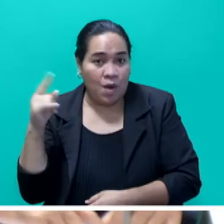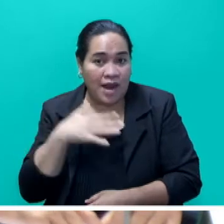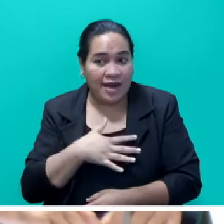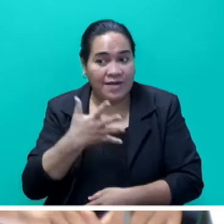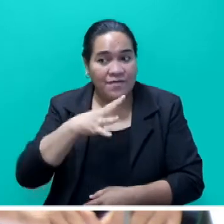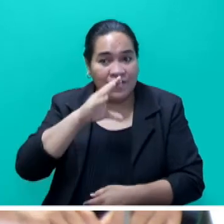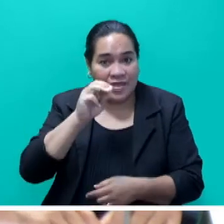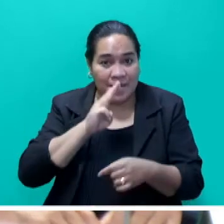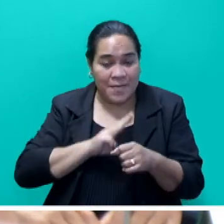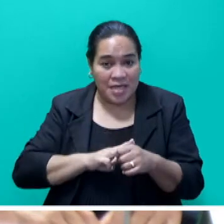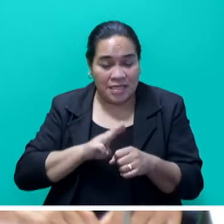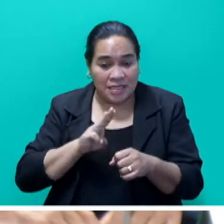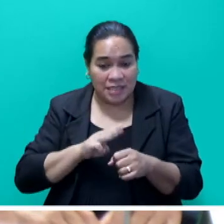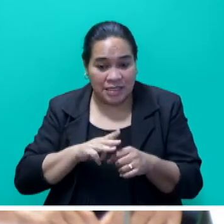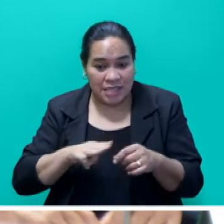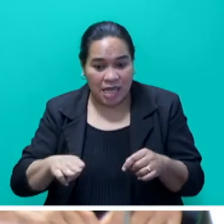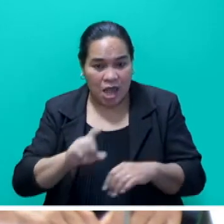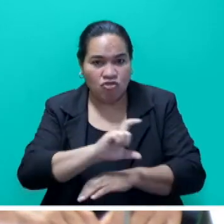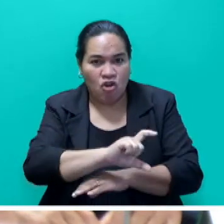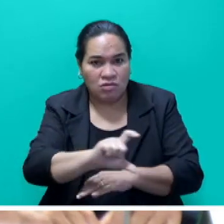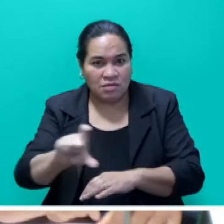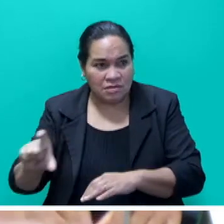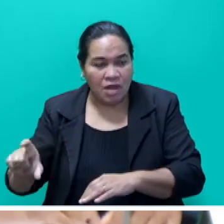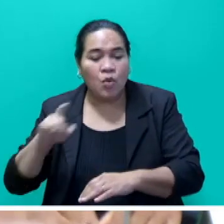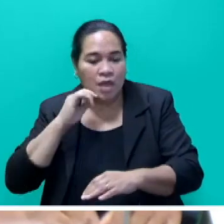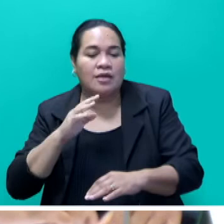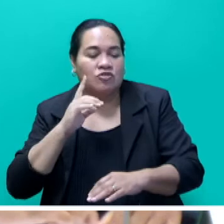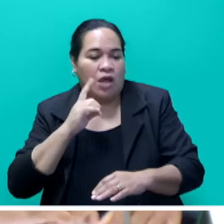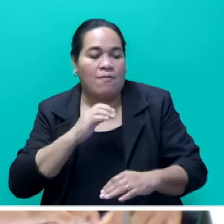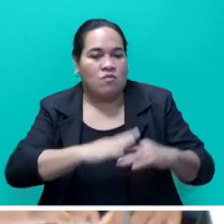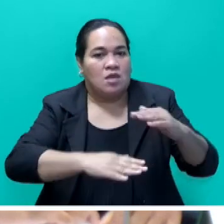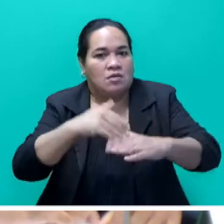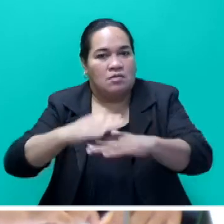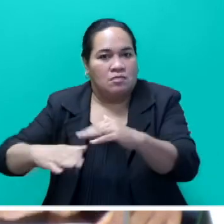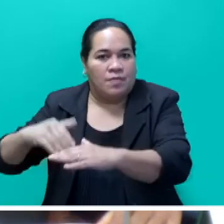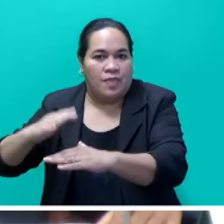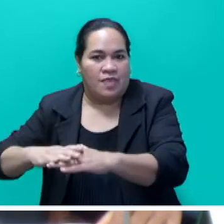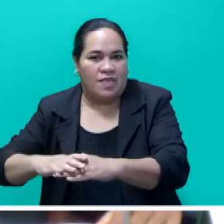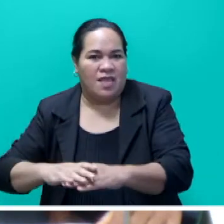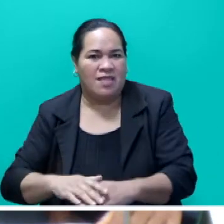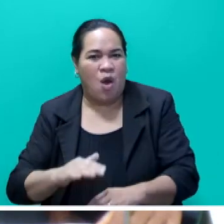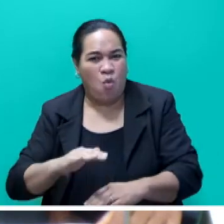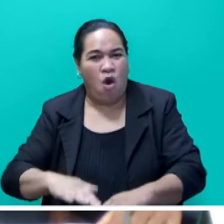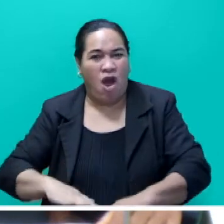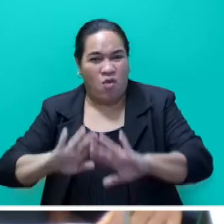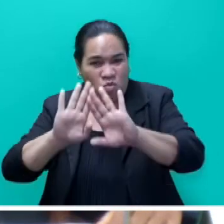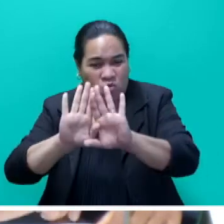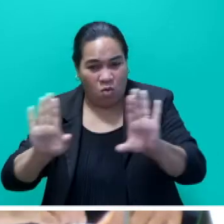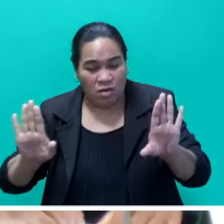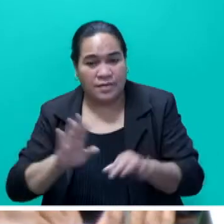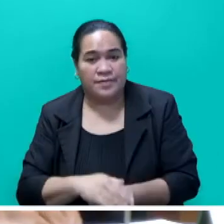meters of coastline that we are developing the nature-based seawall. The other project that